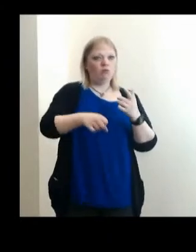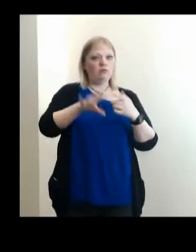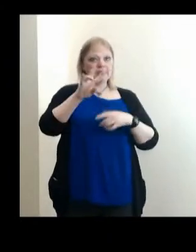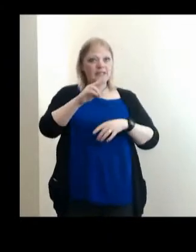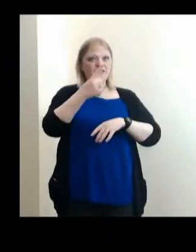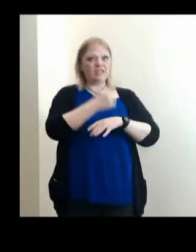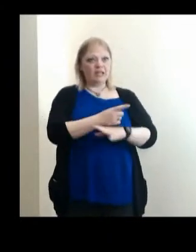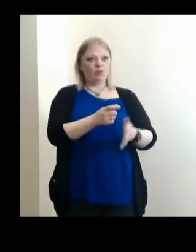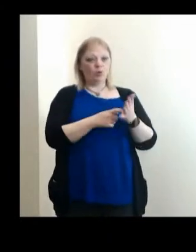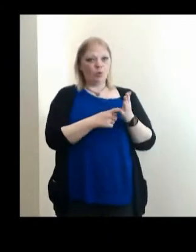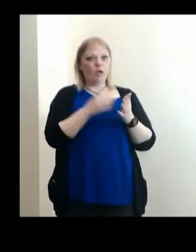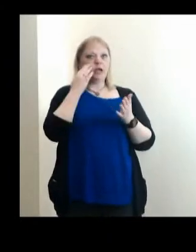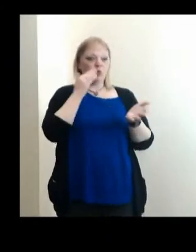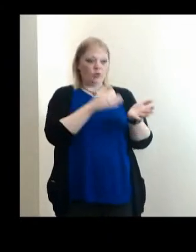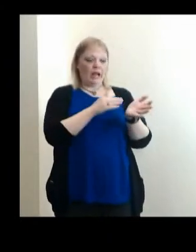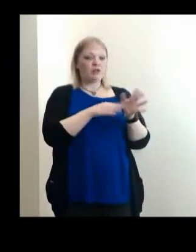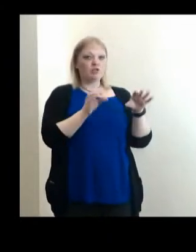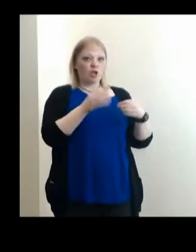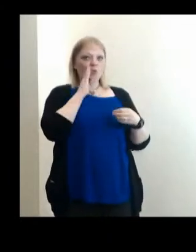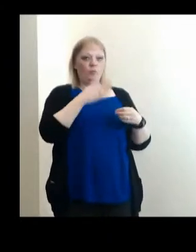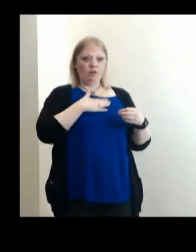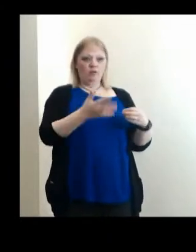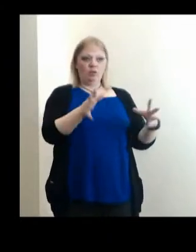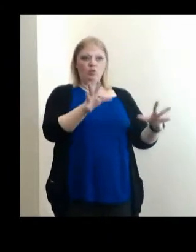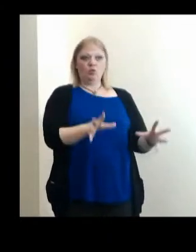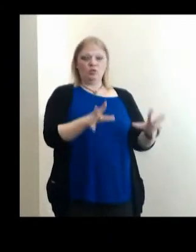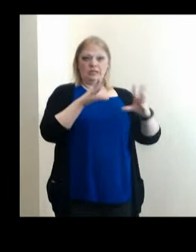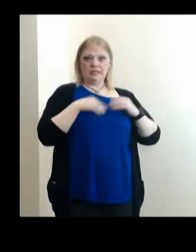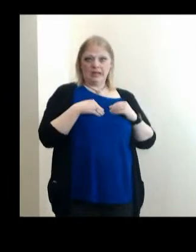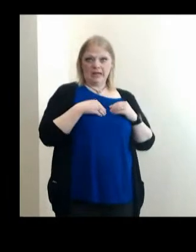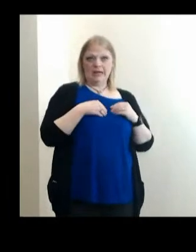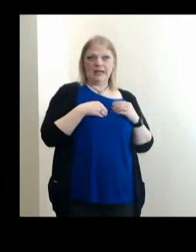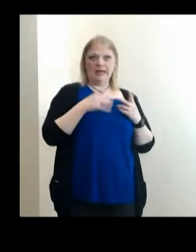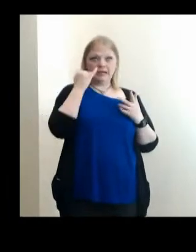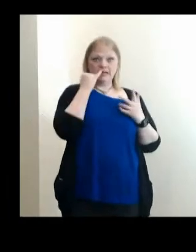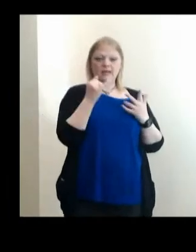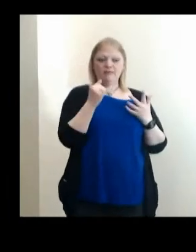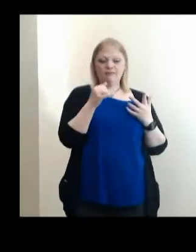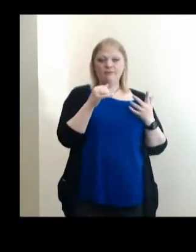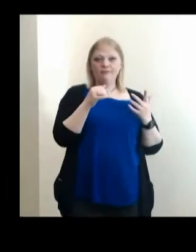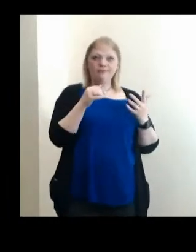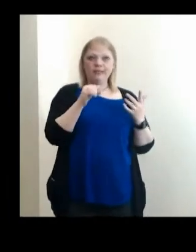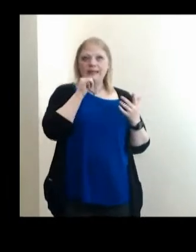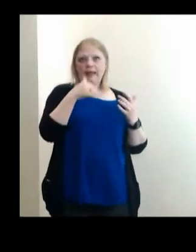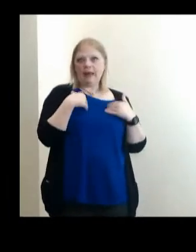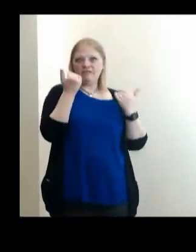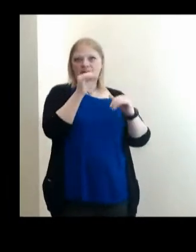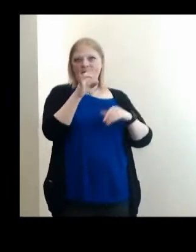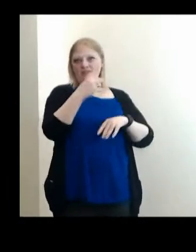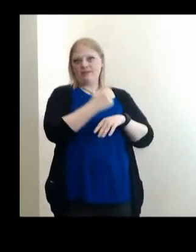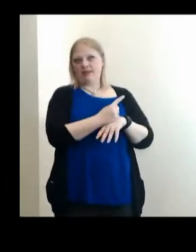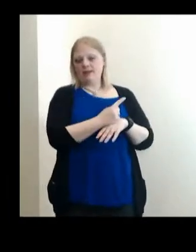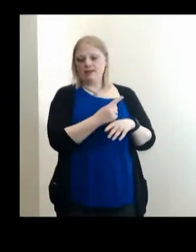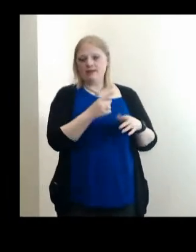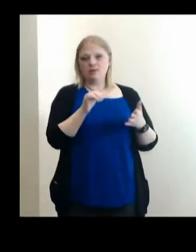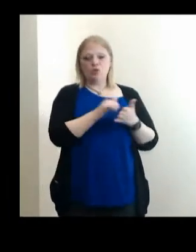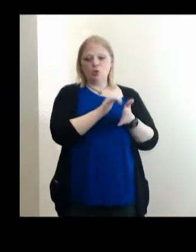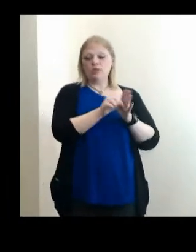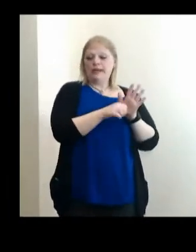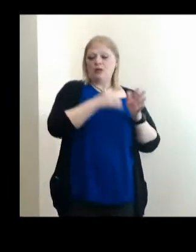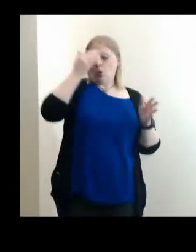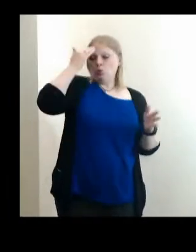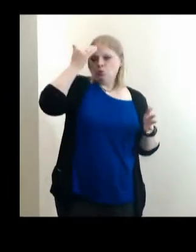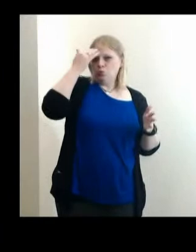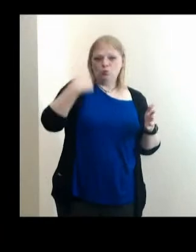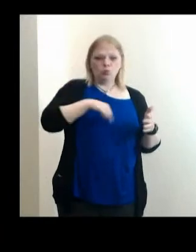doctors' offices that would be willing to take it if they knew they could do it over a greater than 7-day period. And it is something that New York State is aware of because